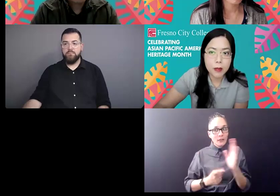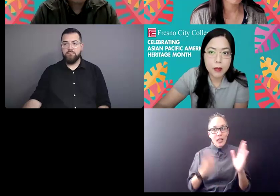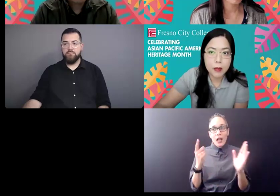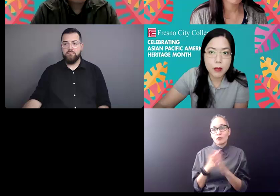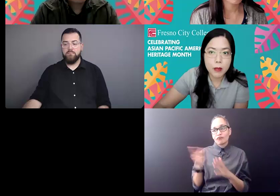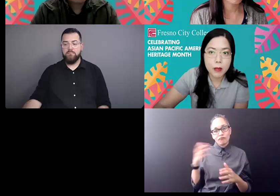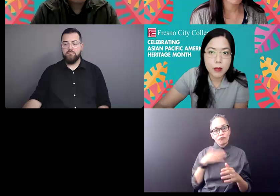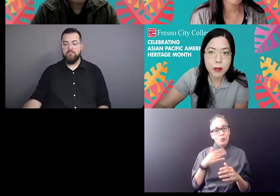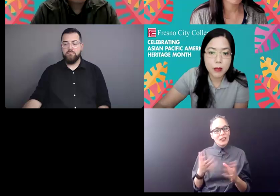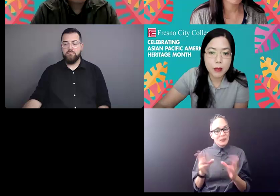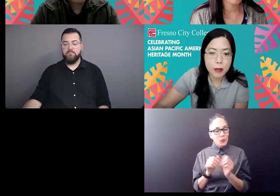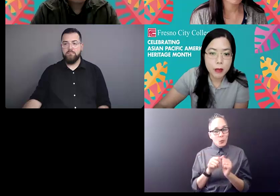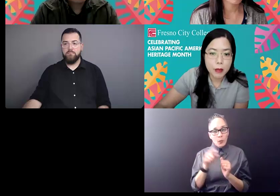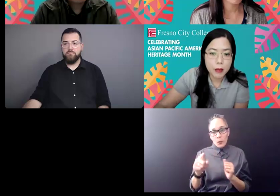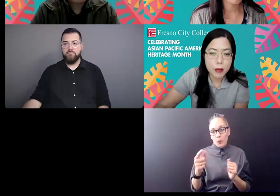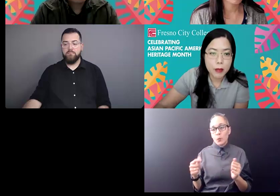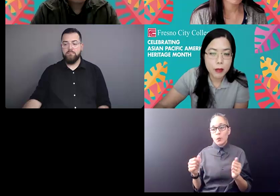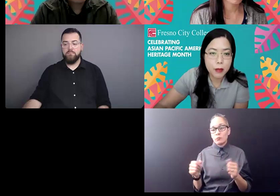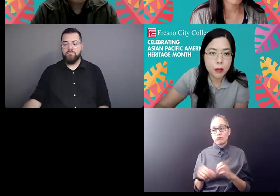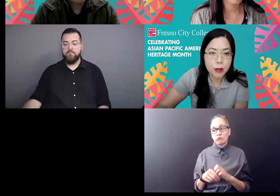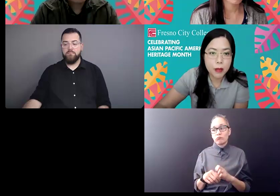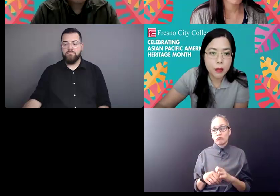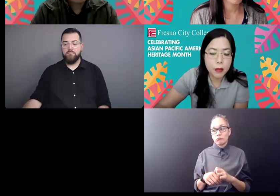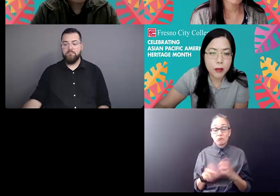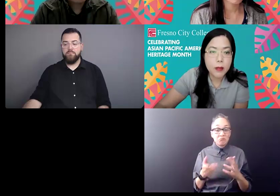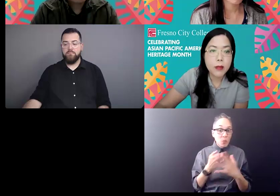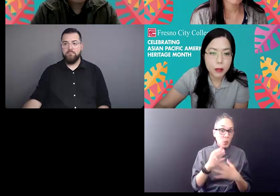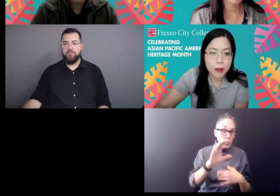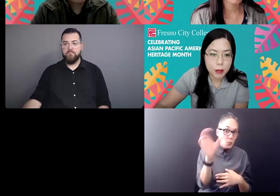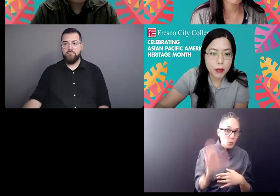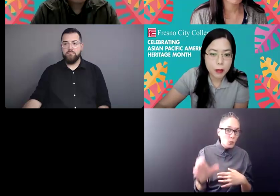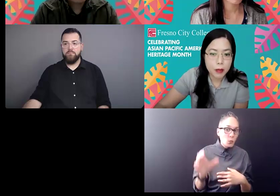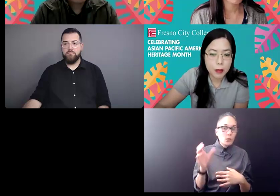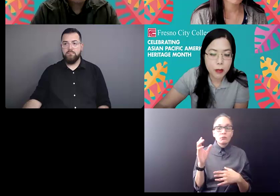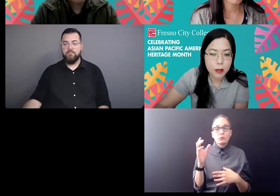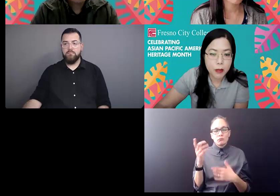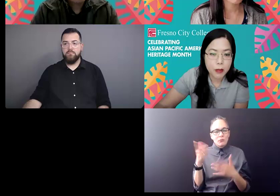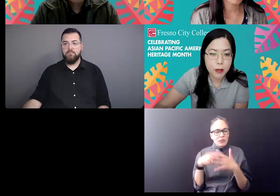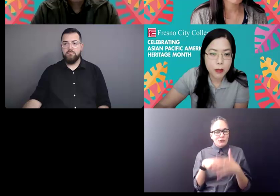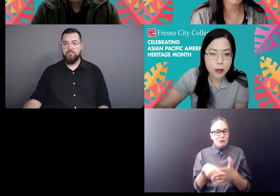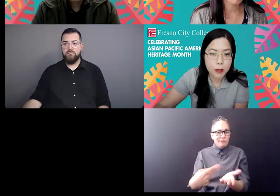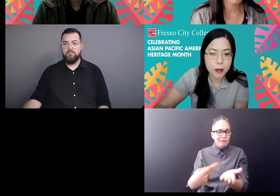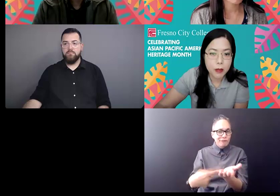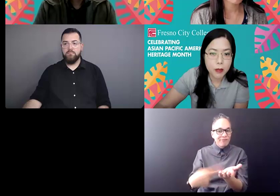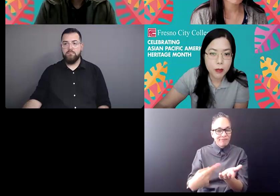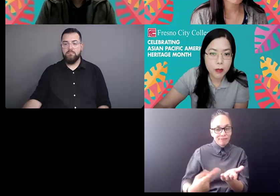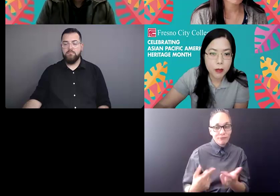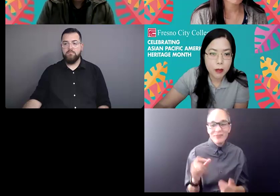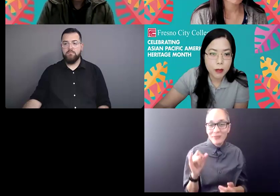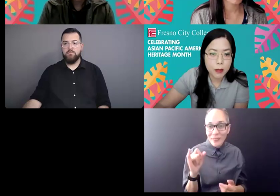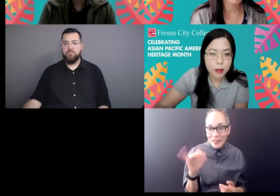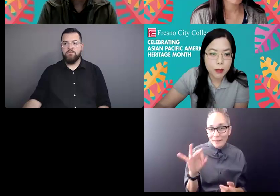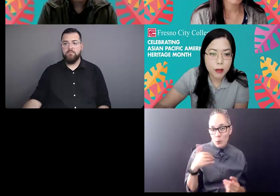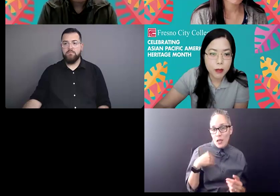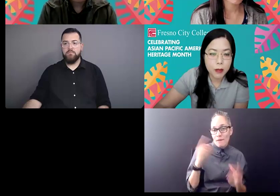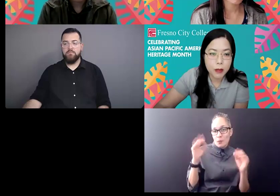you, if not in person, then even just, over Zoom. And just to have that conversation, start that discussion. If you have a professor